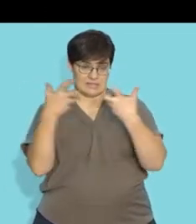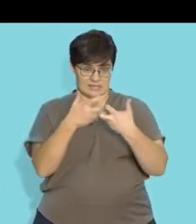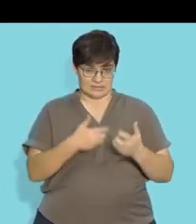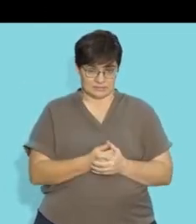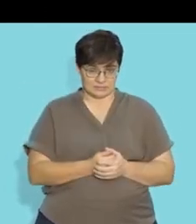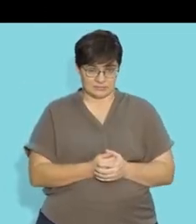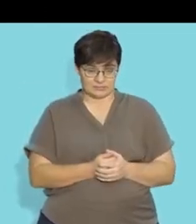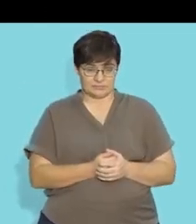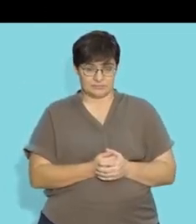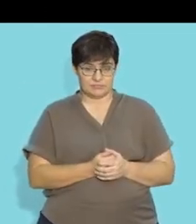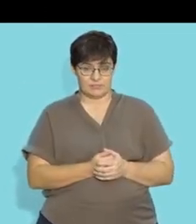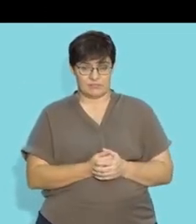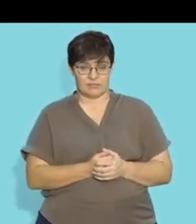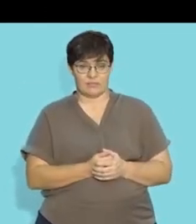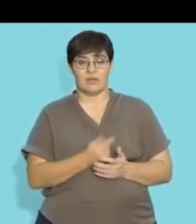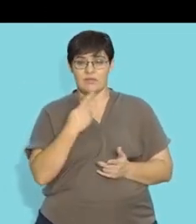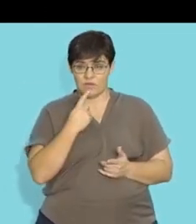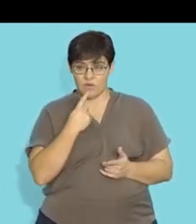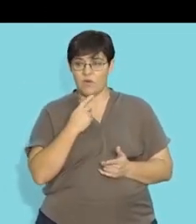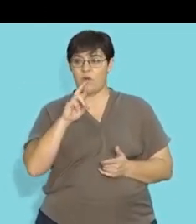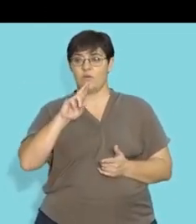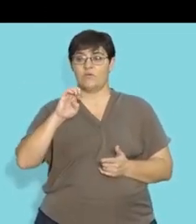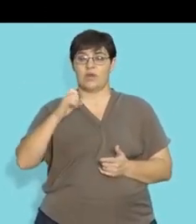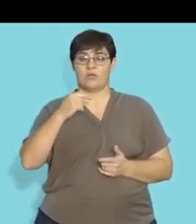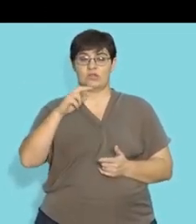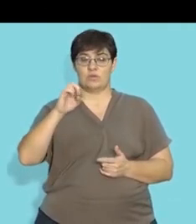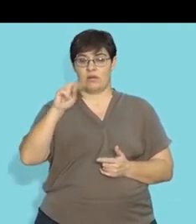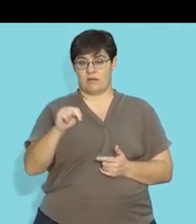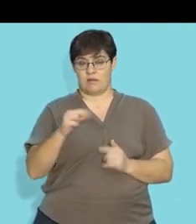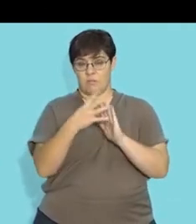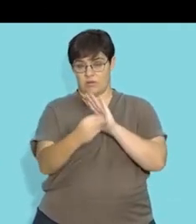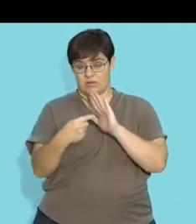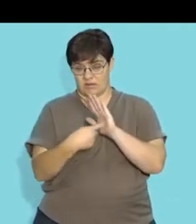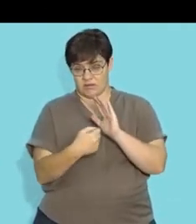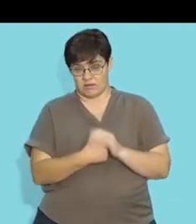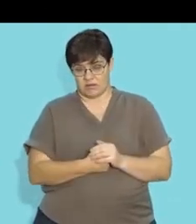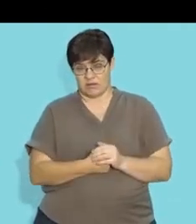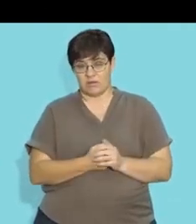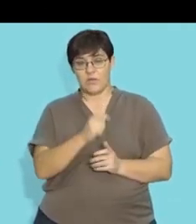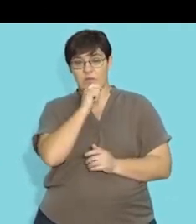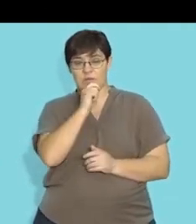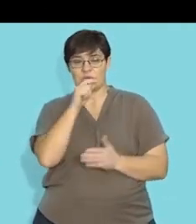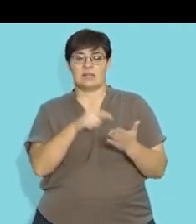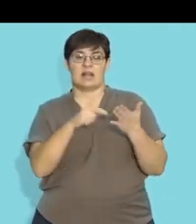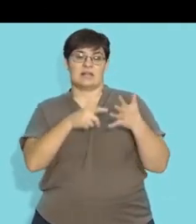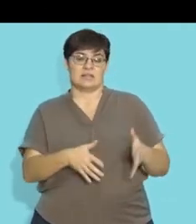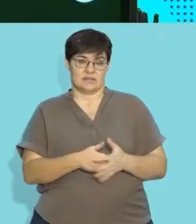best fit is what? Is our regression model. Are we together? Let's see. We're going to use our calculator. We've